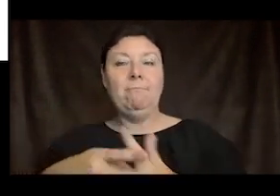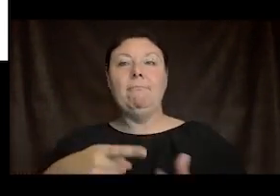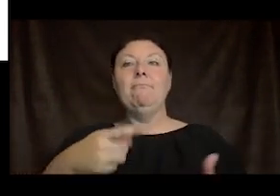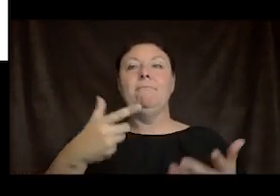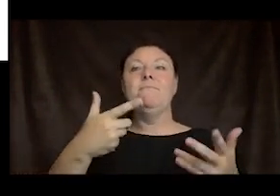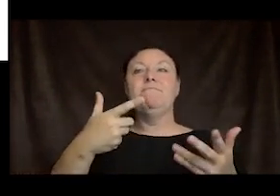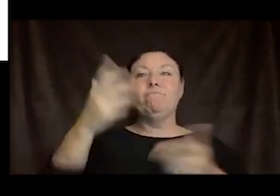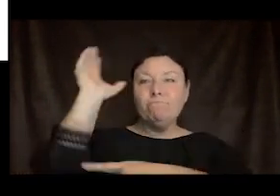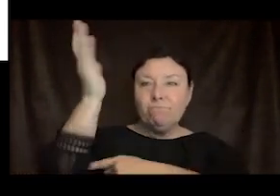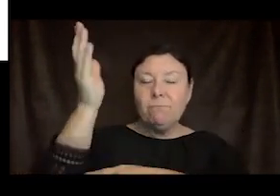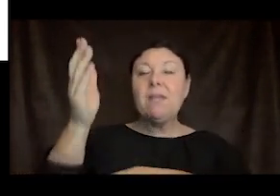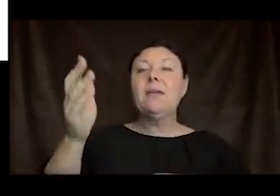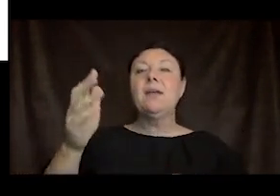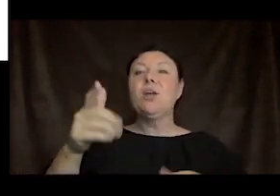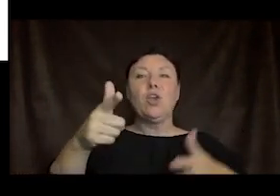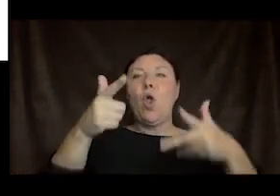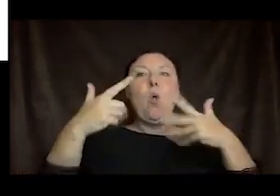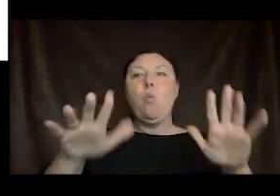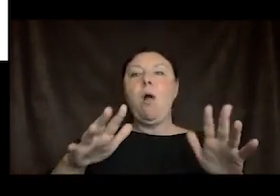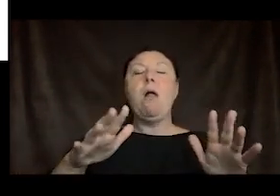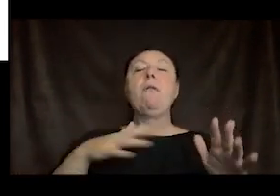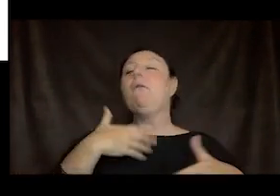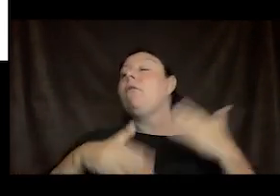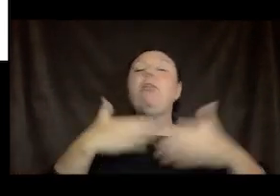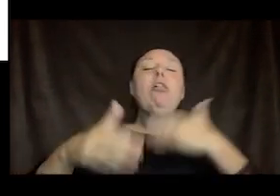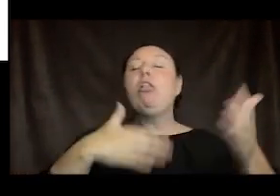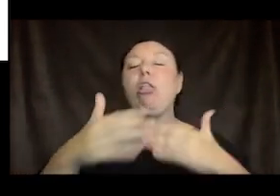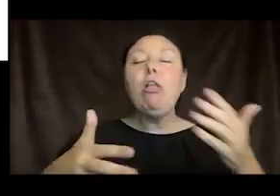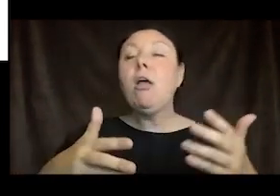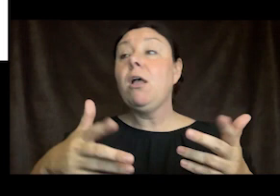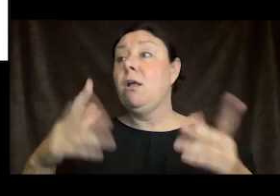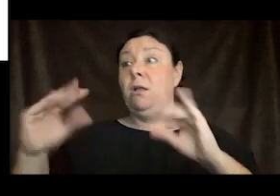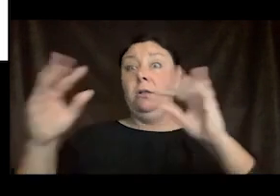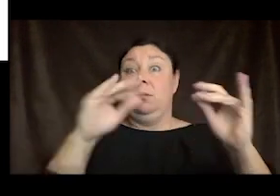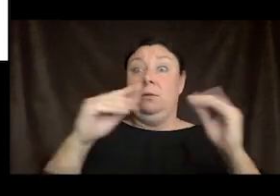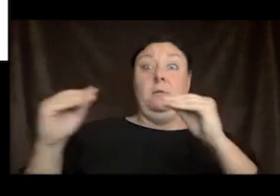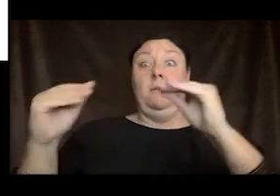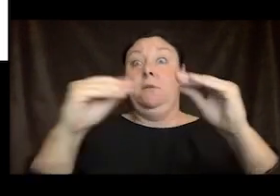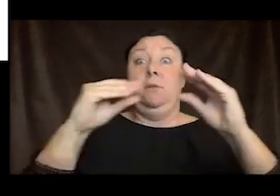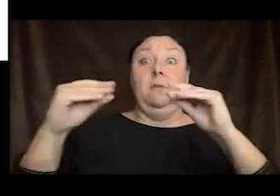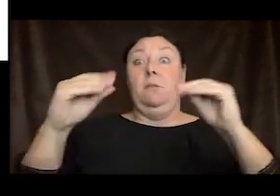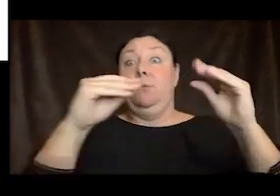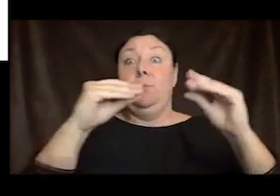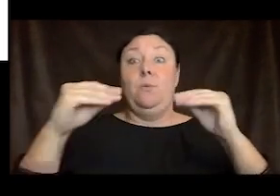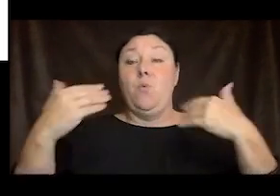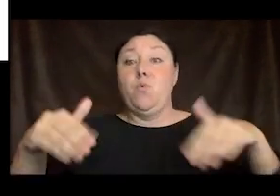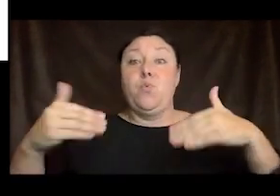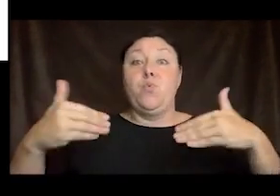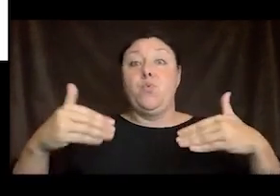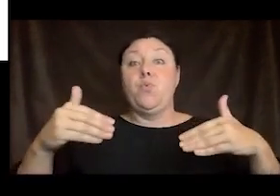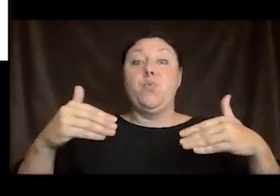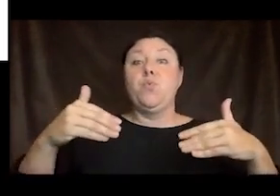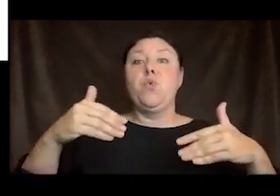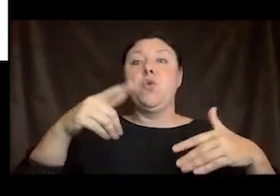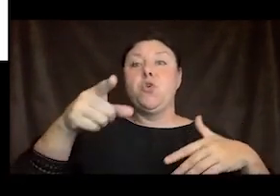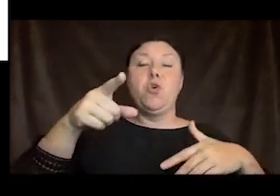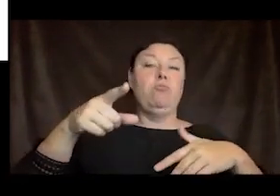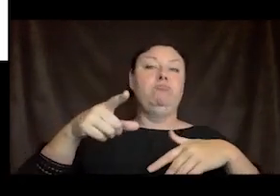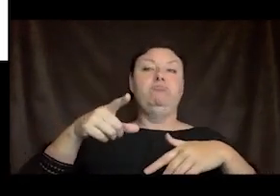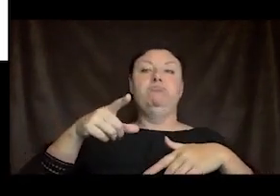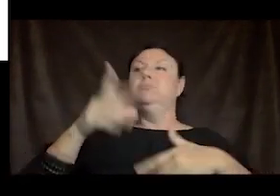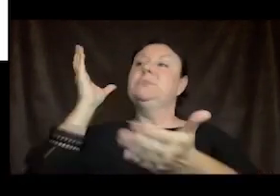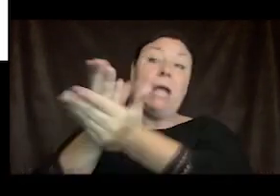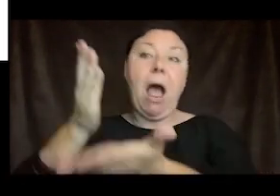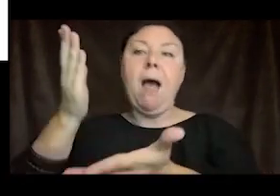you may not know what to do, and then to just shut the conversation down really isn't going to let their students, first of all, students